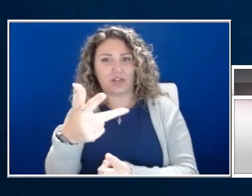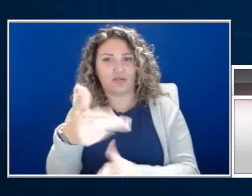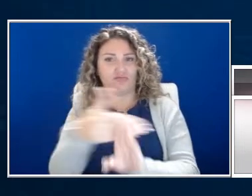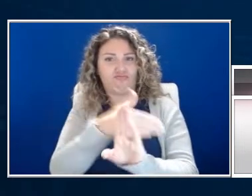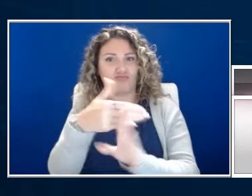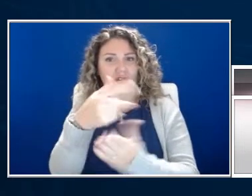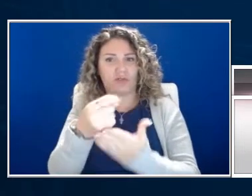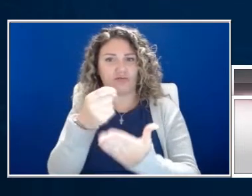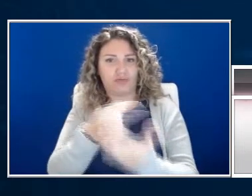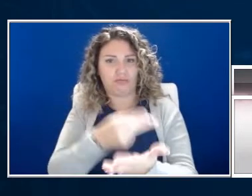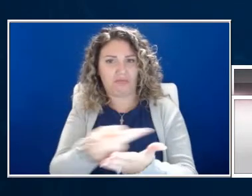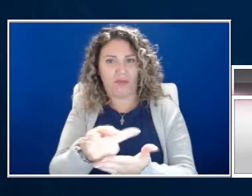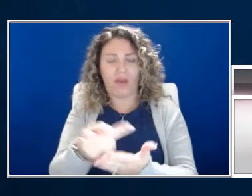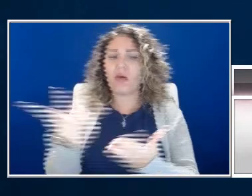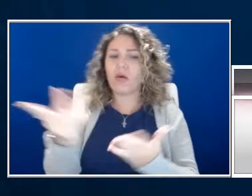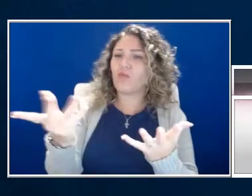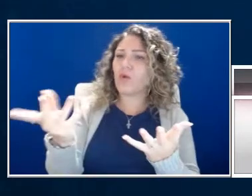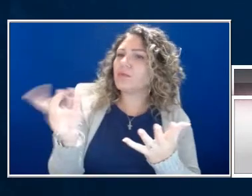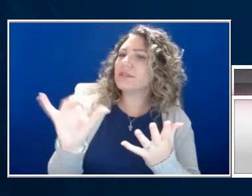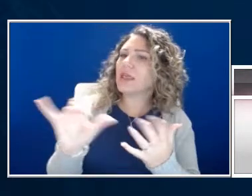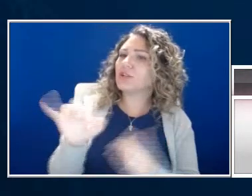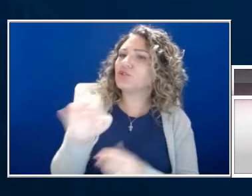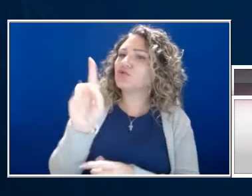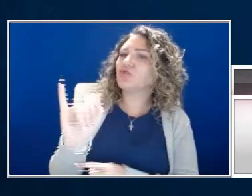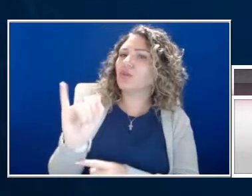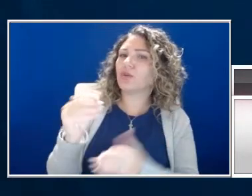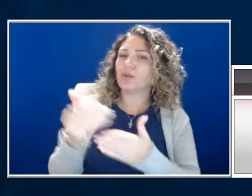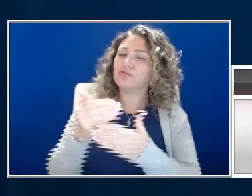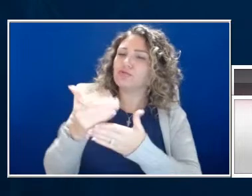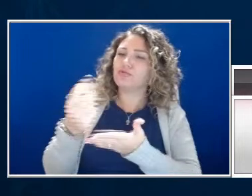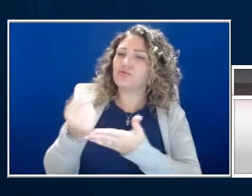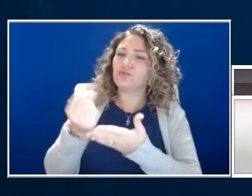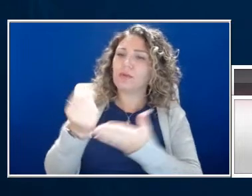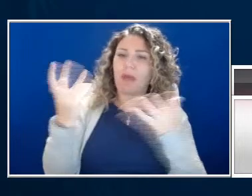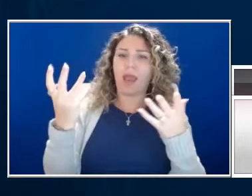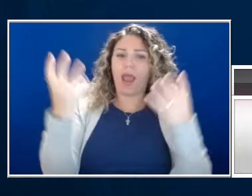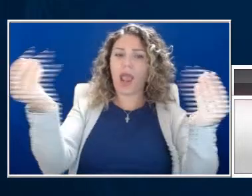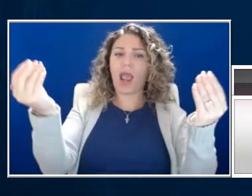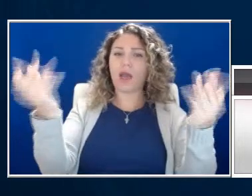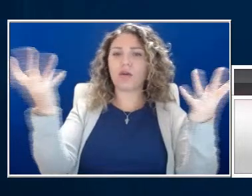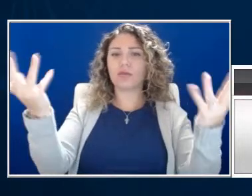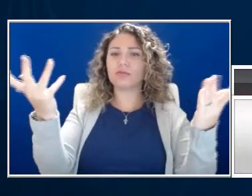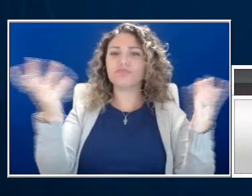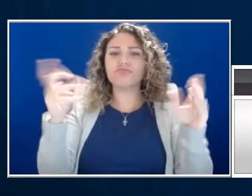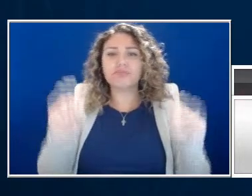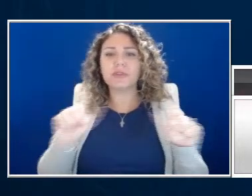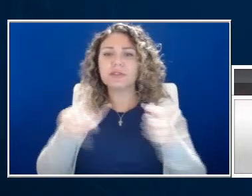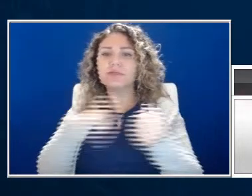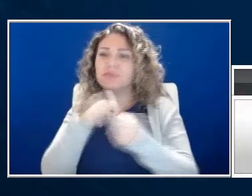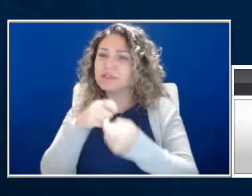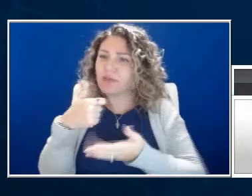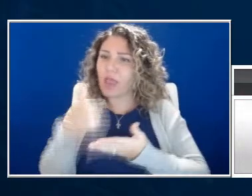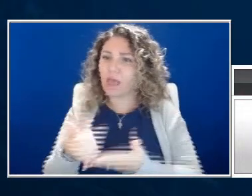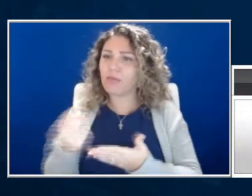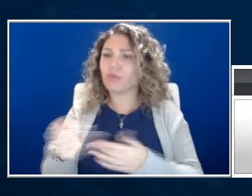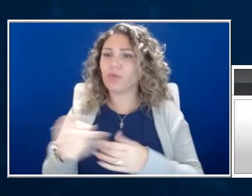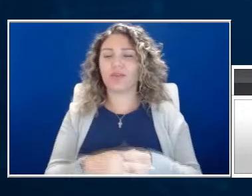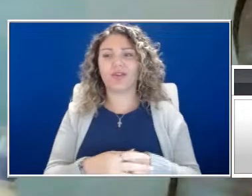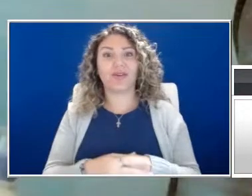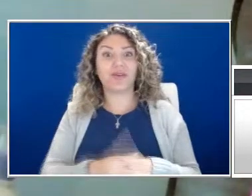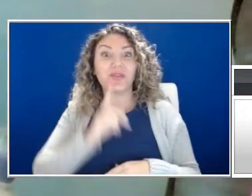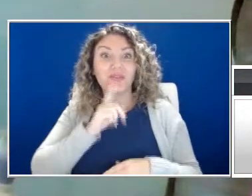what was it like to learn that there was this new treatment out there that could specifically help you? It was